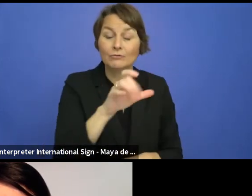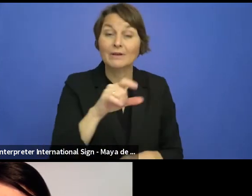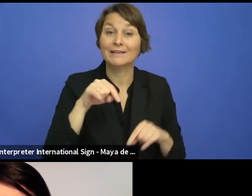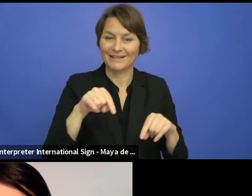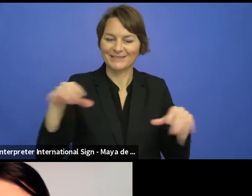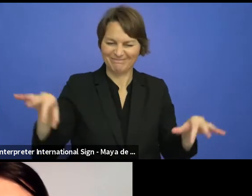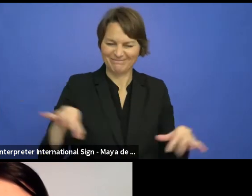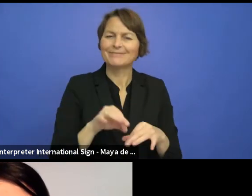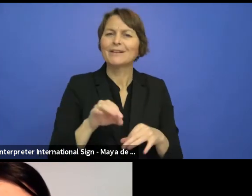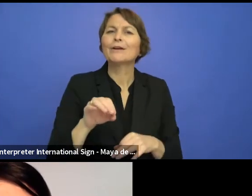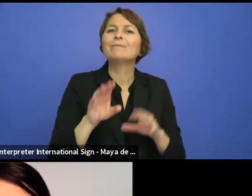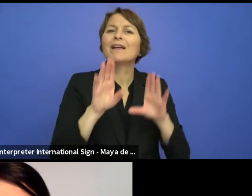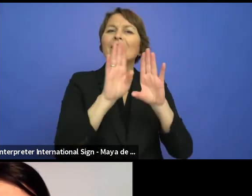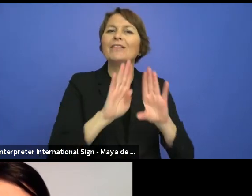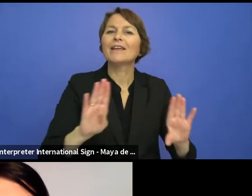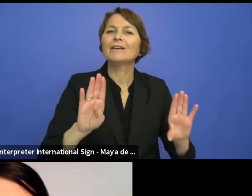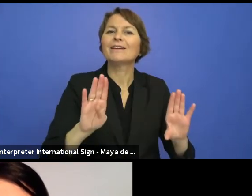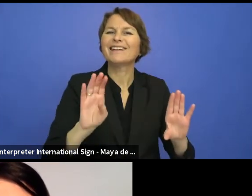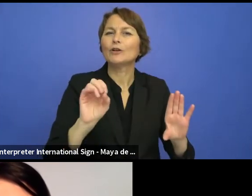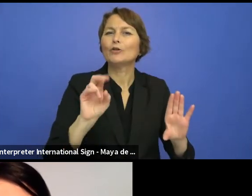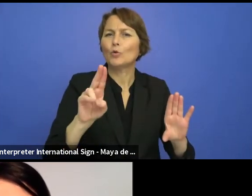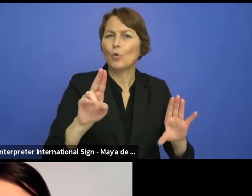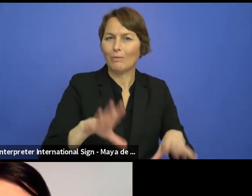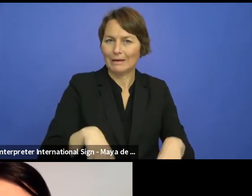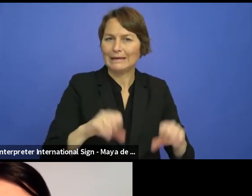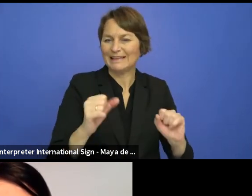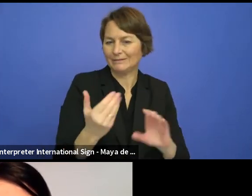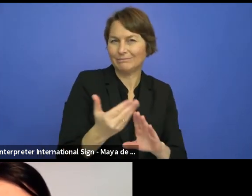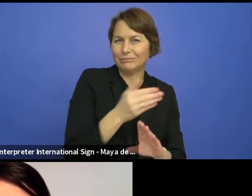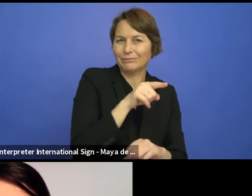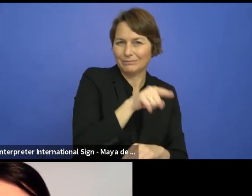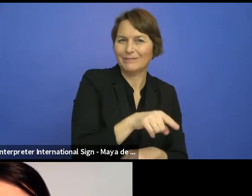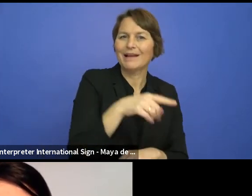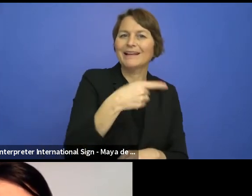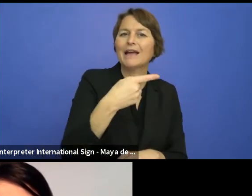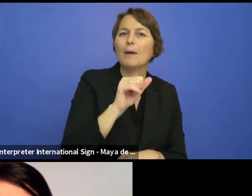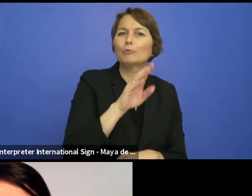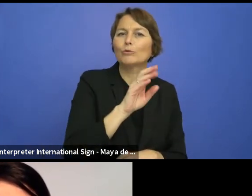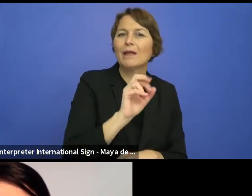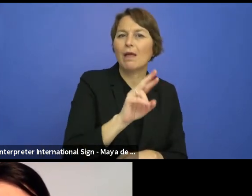mentioned by Commissioner Gabriel and by Barbara Gessler yesterday.